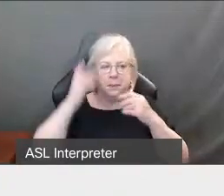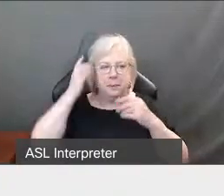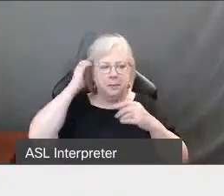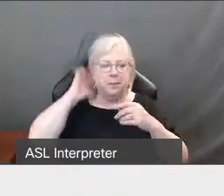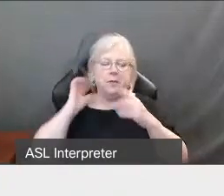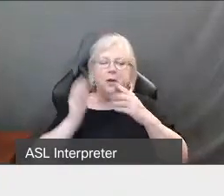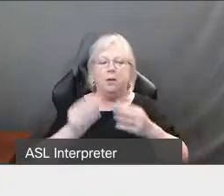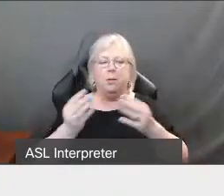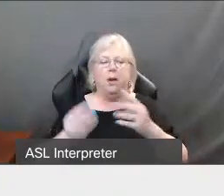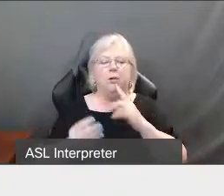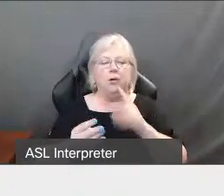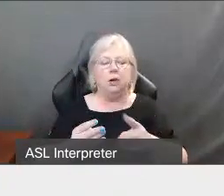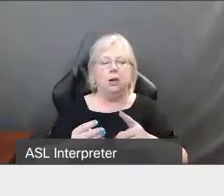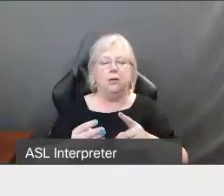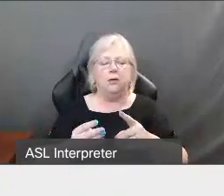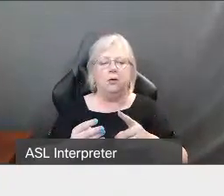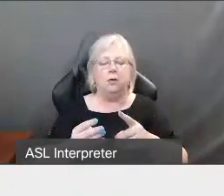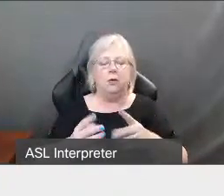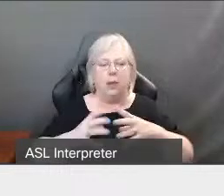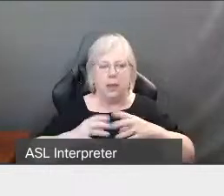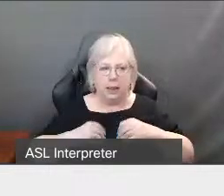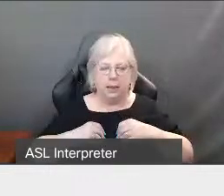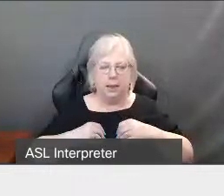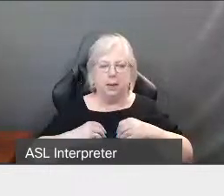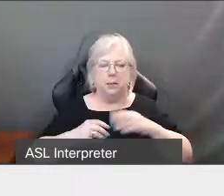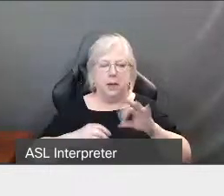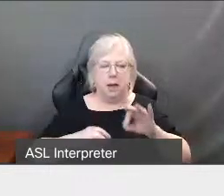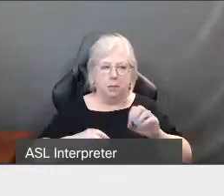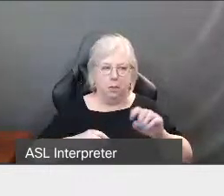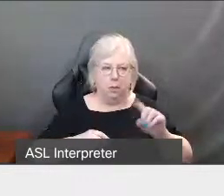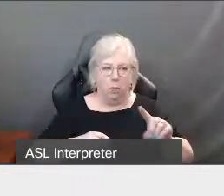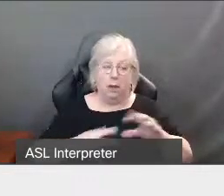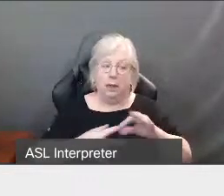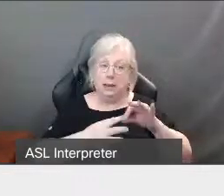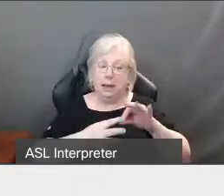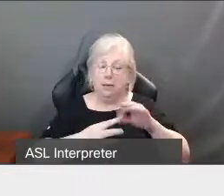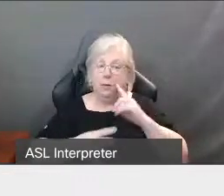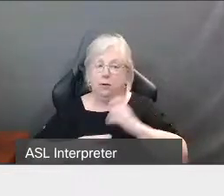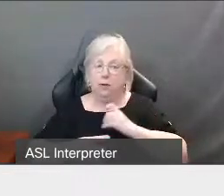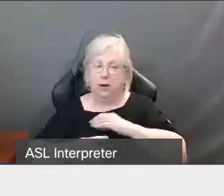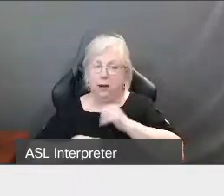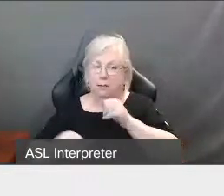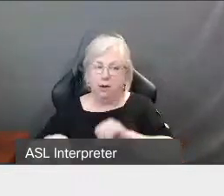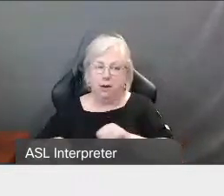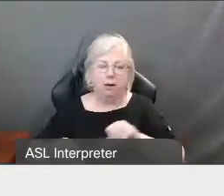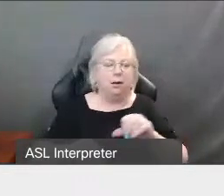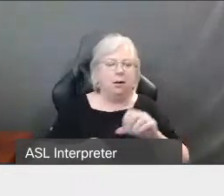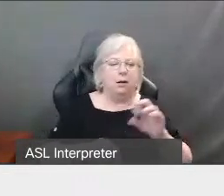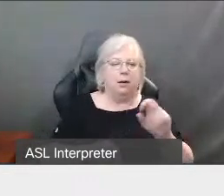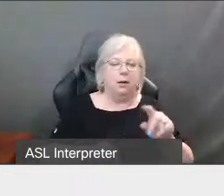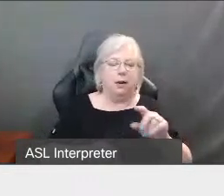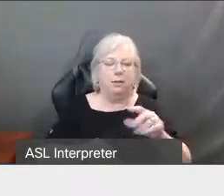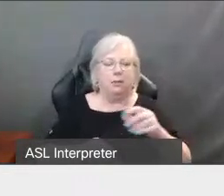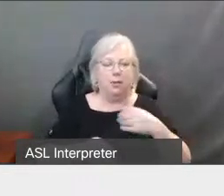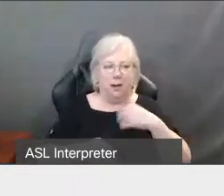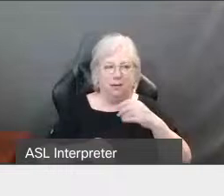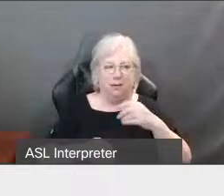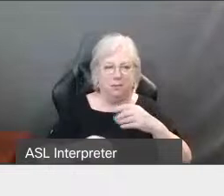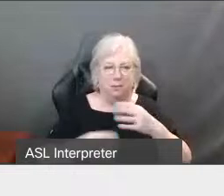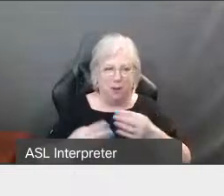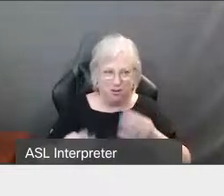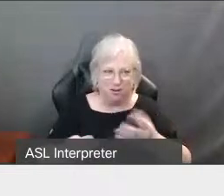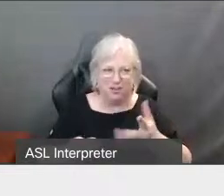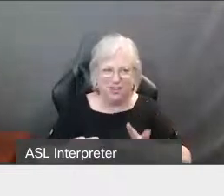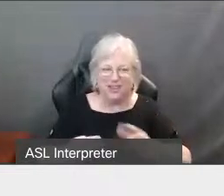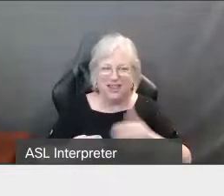denial, which confuses everybody. I think we've got a joint motion here. Here we have a second. I can